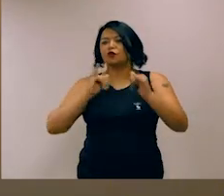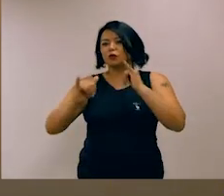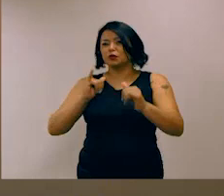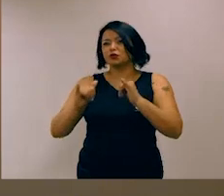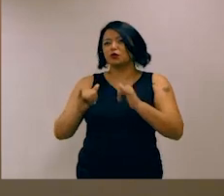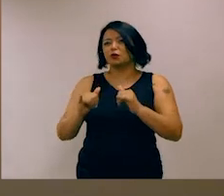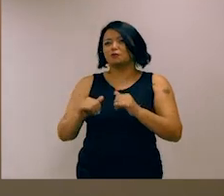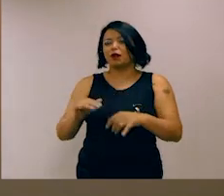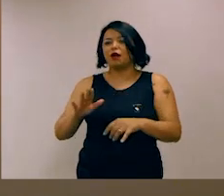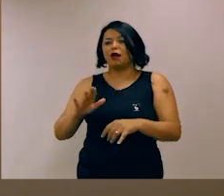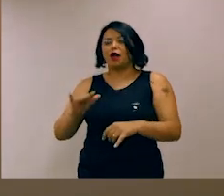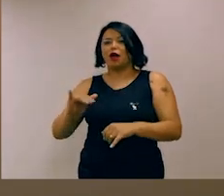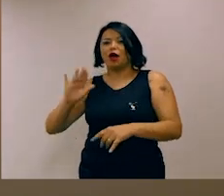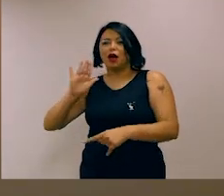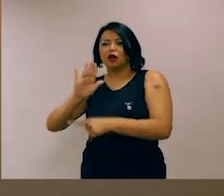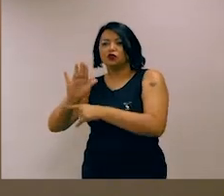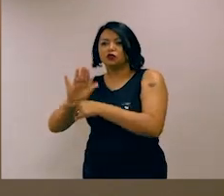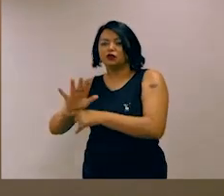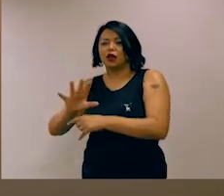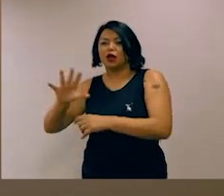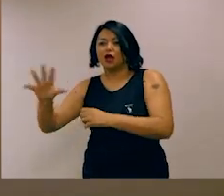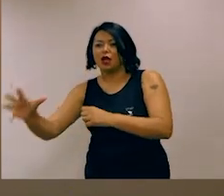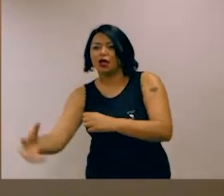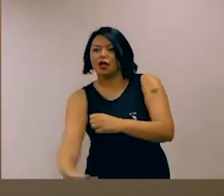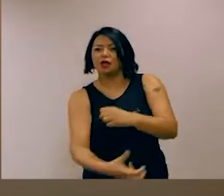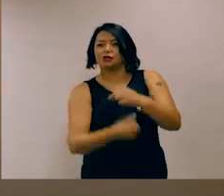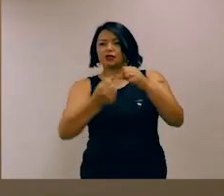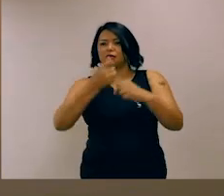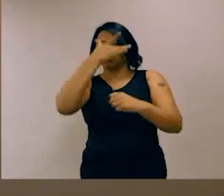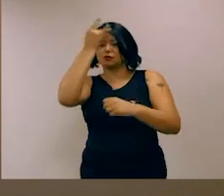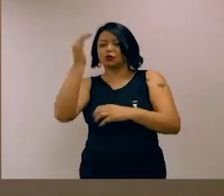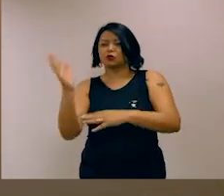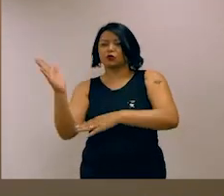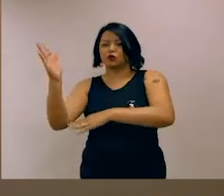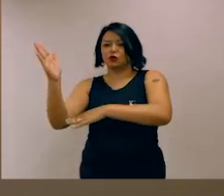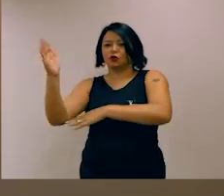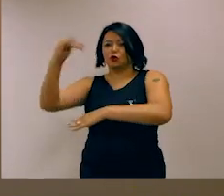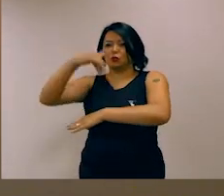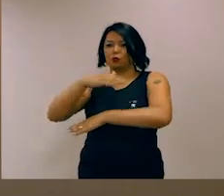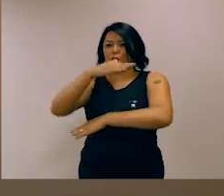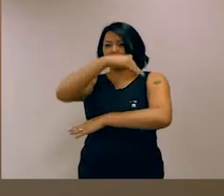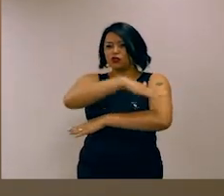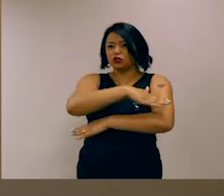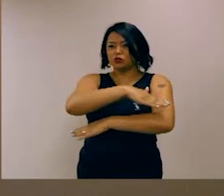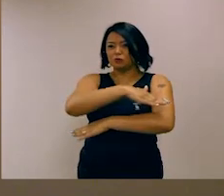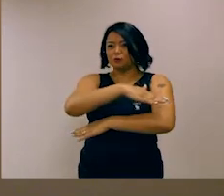analysis how it was used to facilitate the location of the victims of